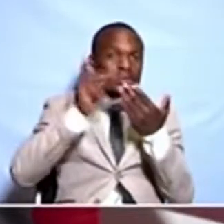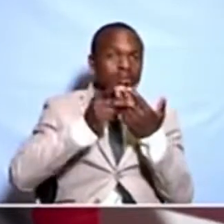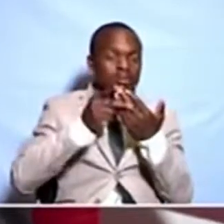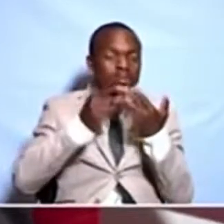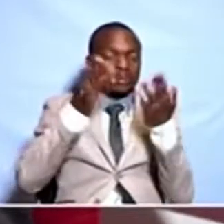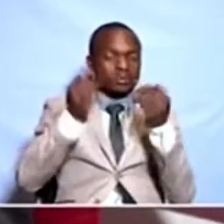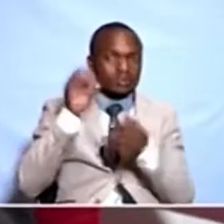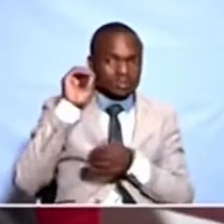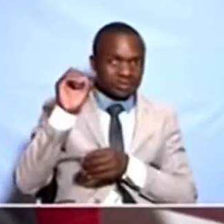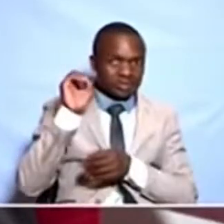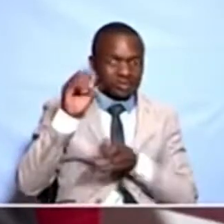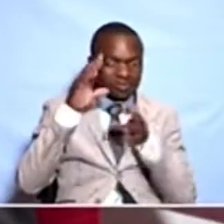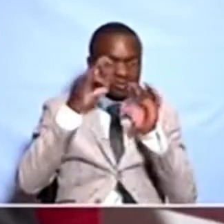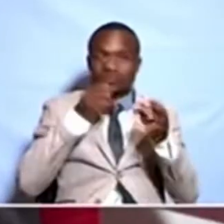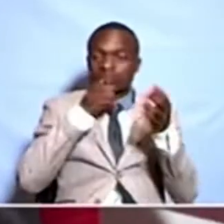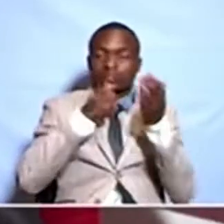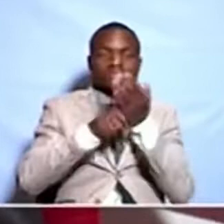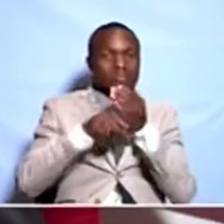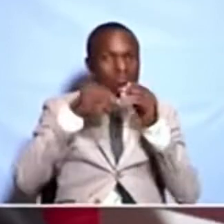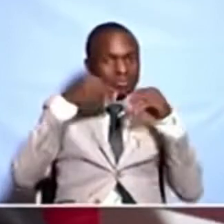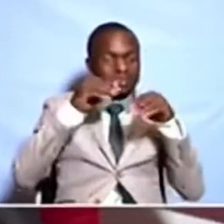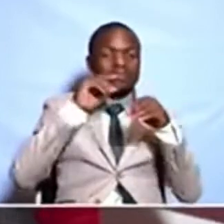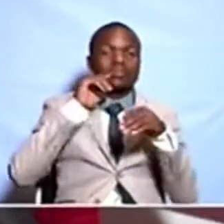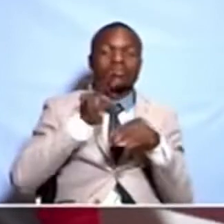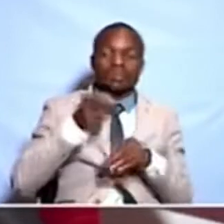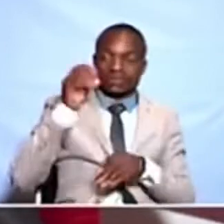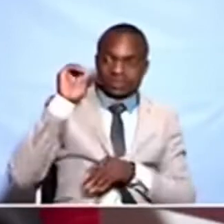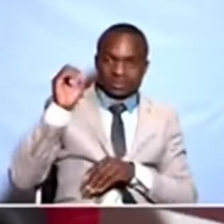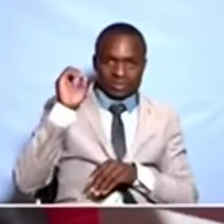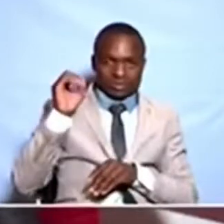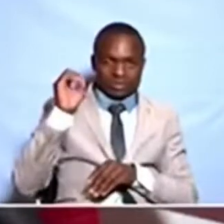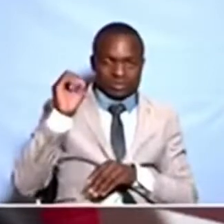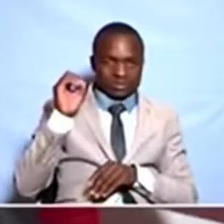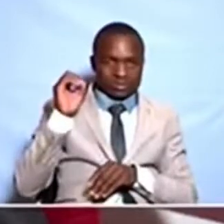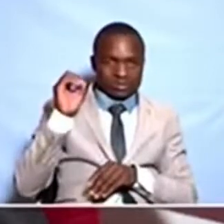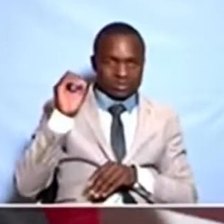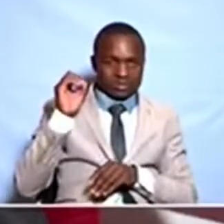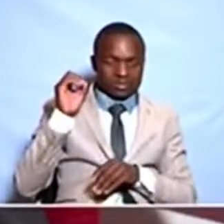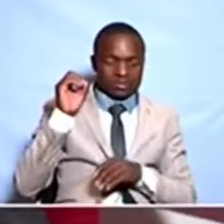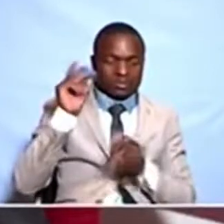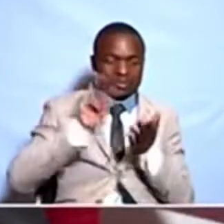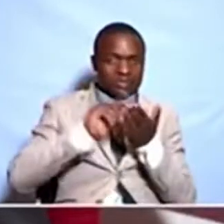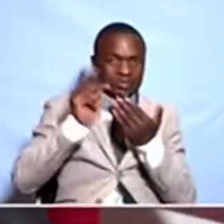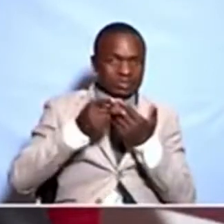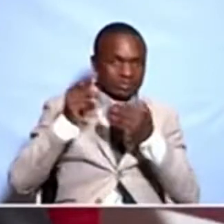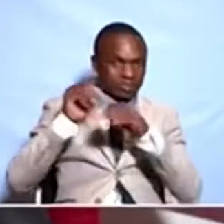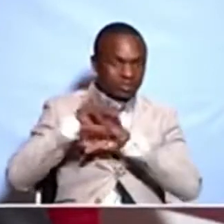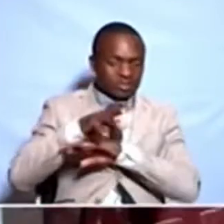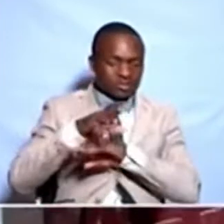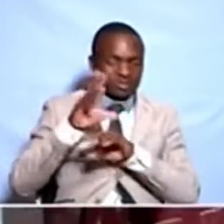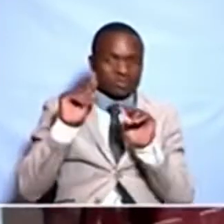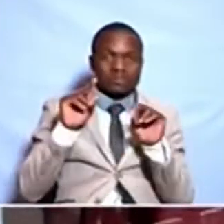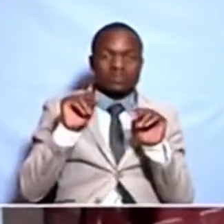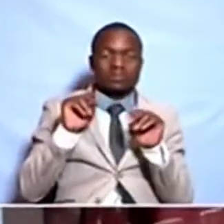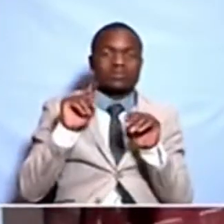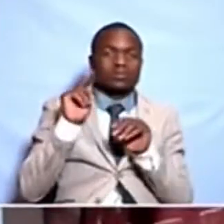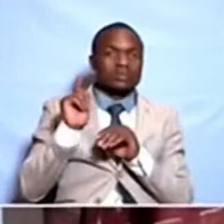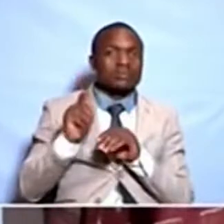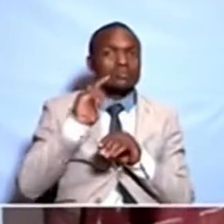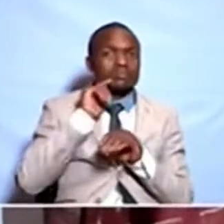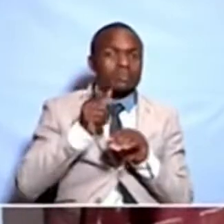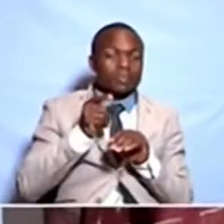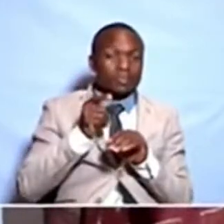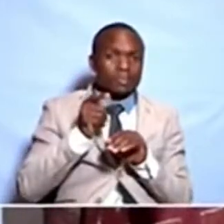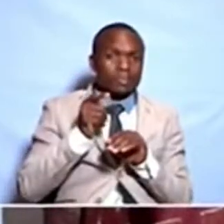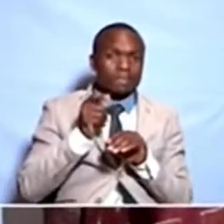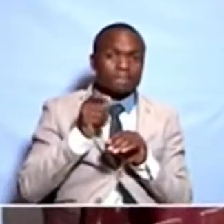Yeah, So if it's a letter of sale, it should be an original document, not a scanned document and sent to the buyer. Not a scanned document and sent to the buyer. It must